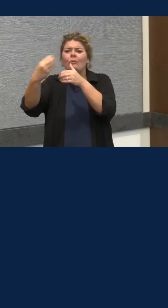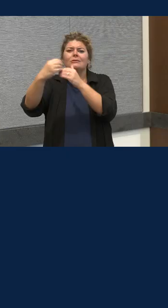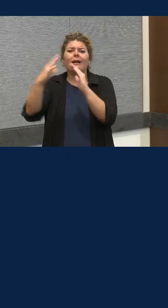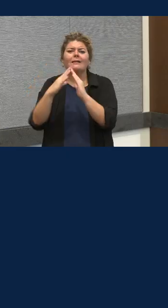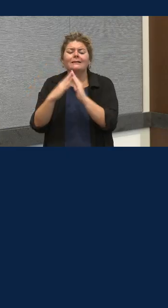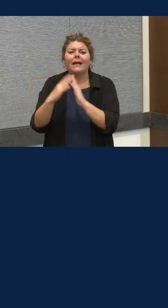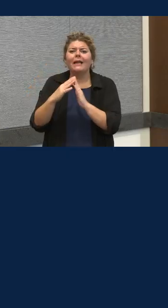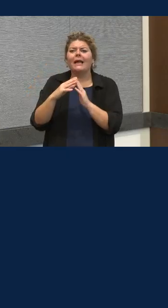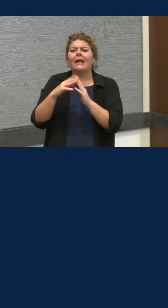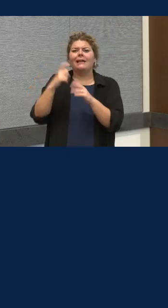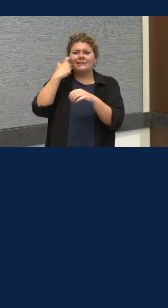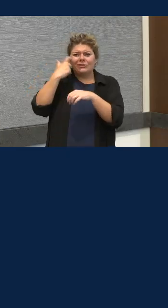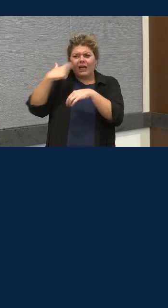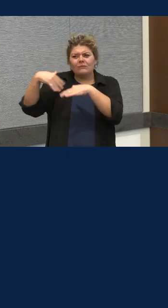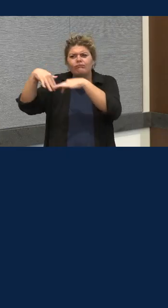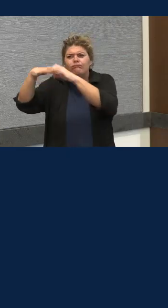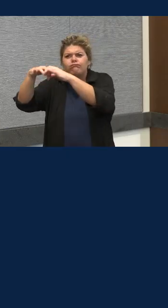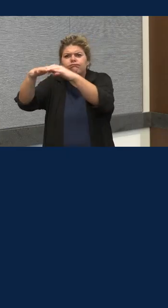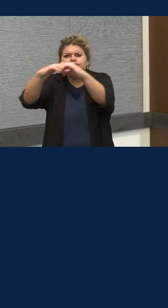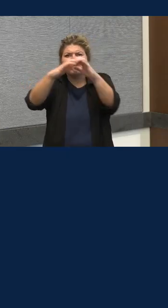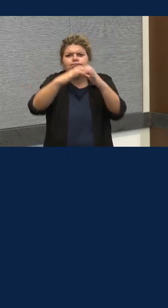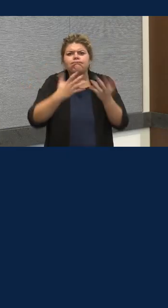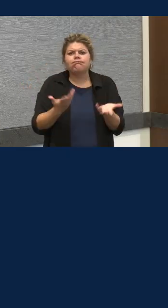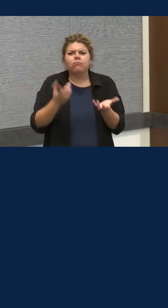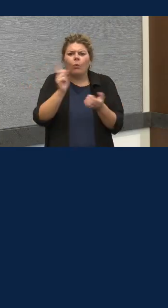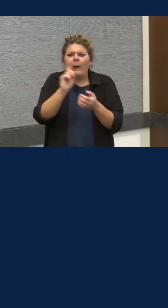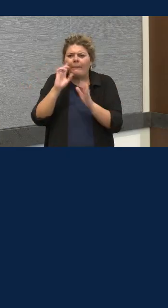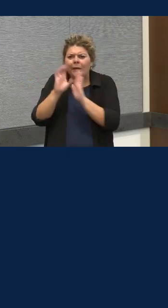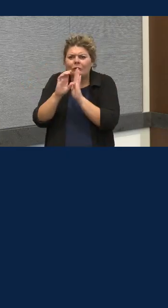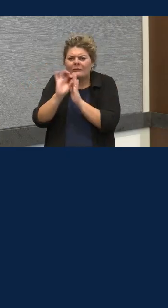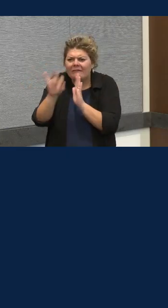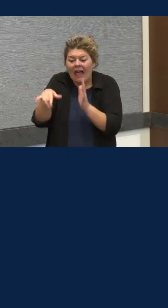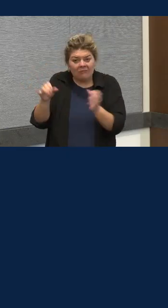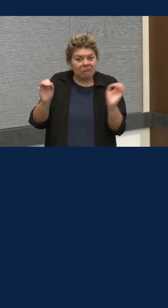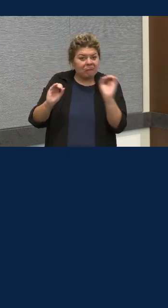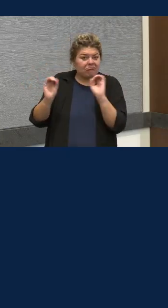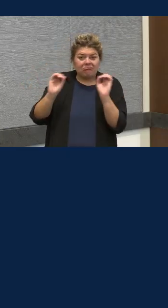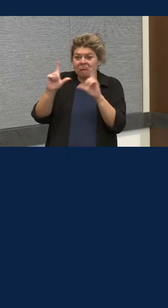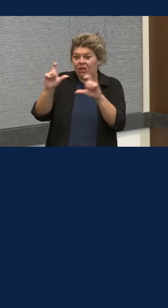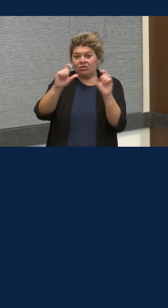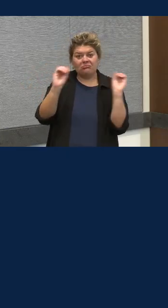that had just been built? He didn't take any of those.